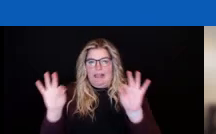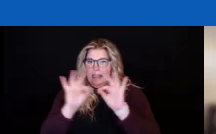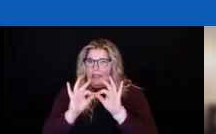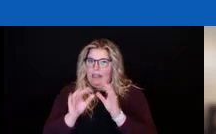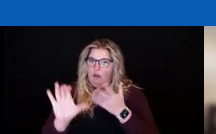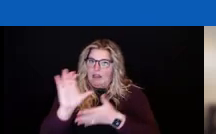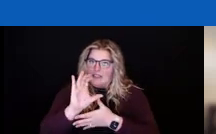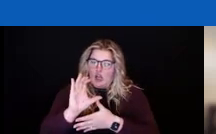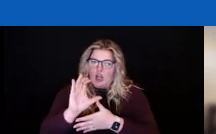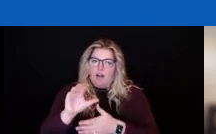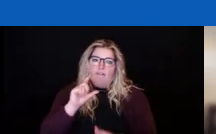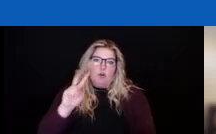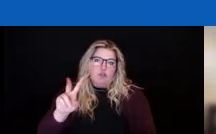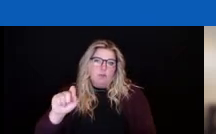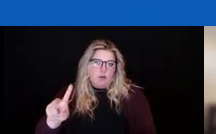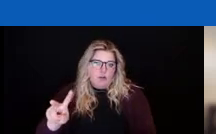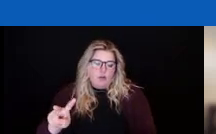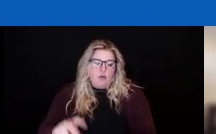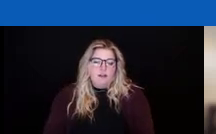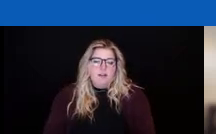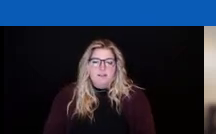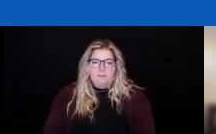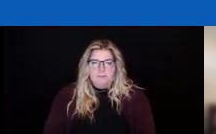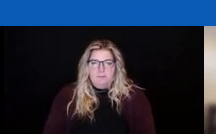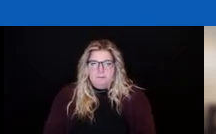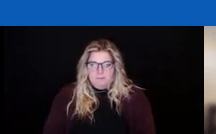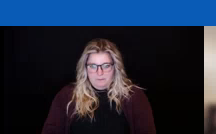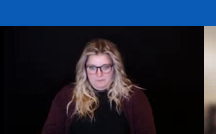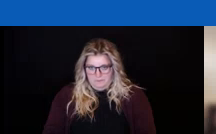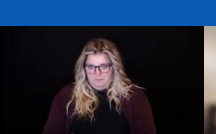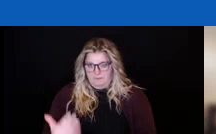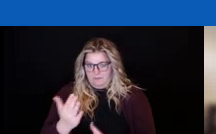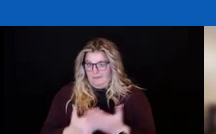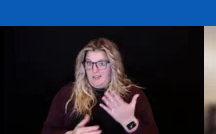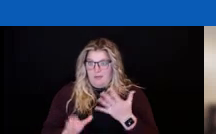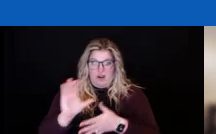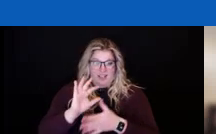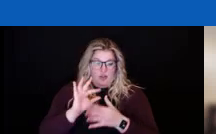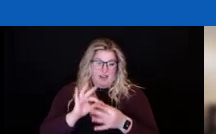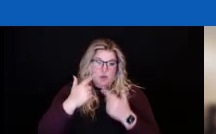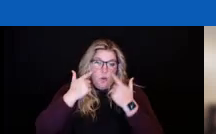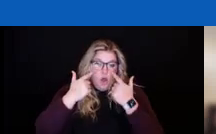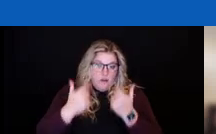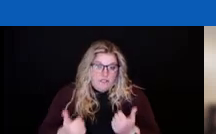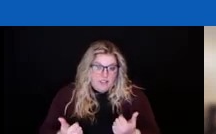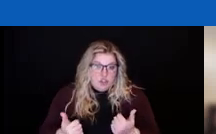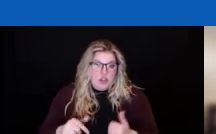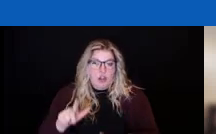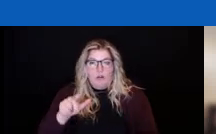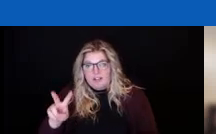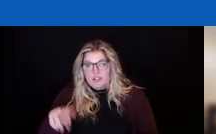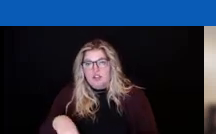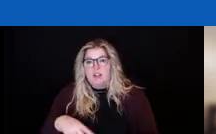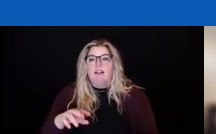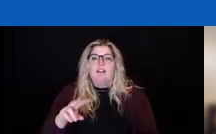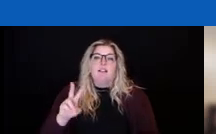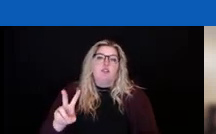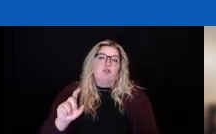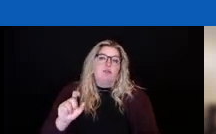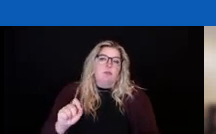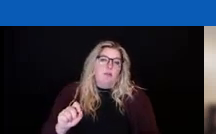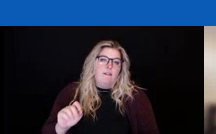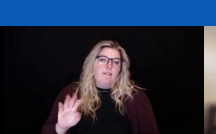WCAG 2.2 on the screen here. There are some new criteria dealing with low vision, including defining some specific